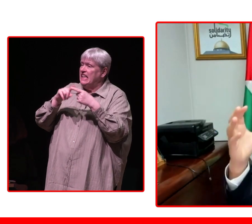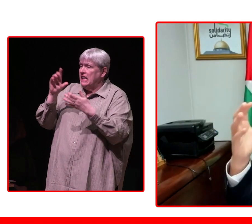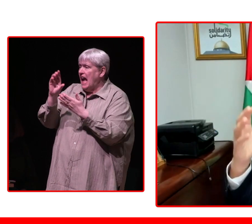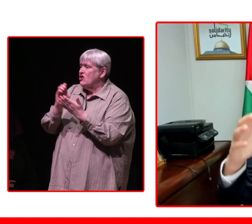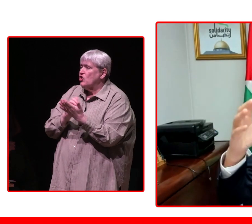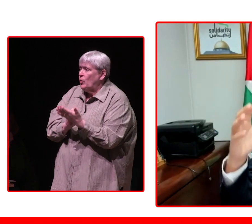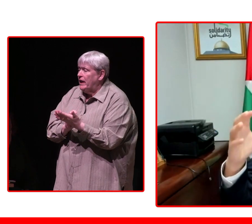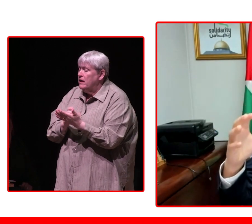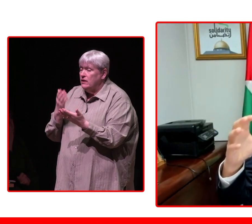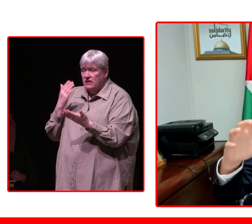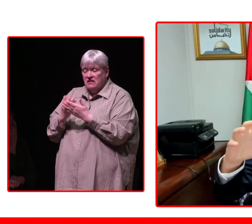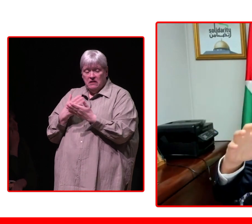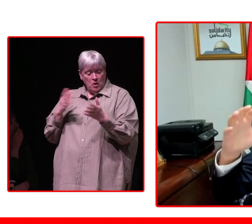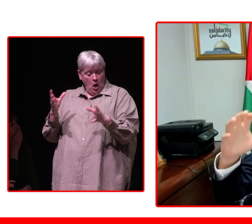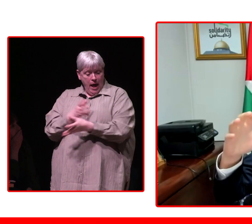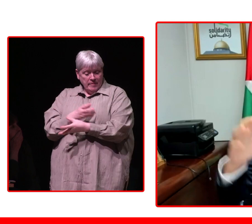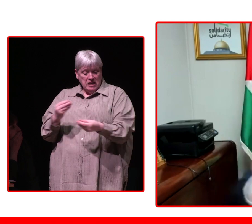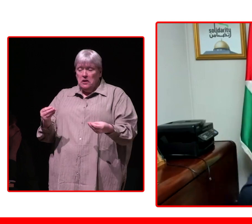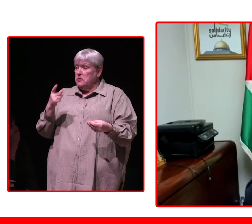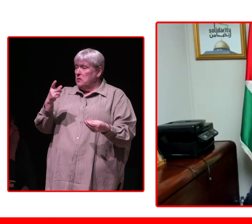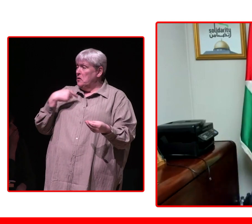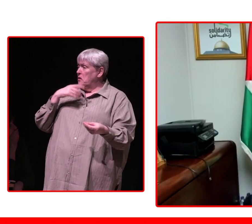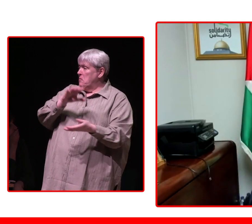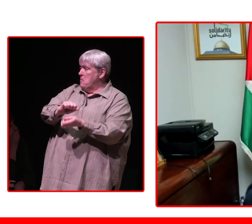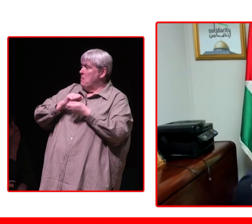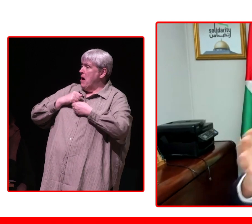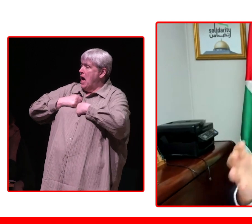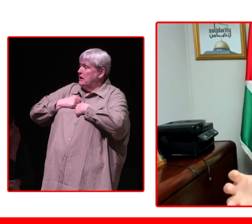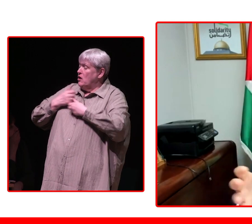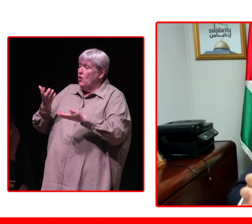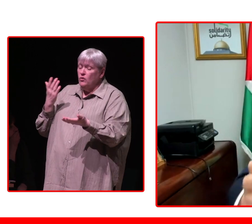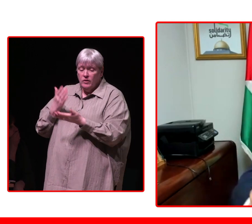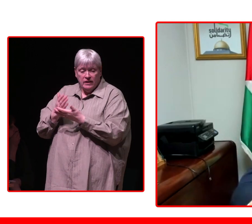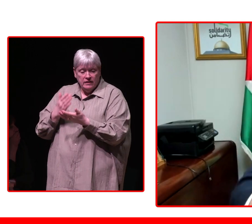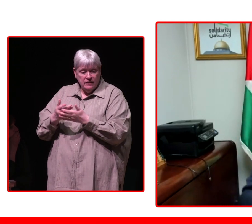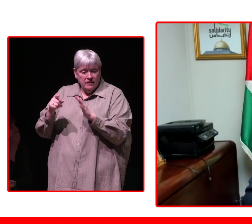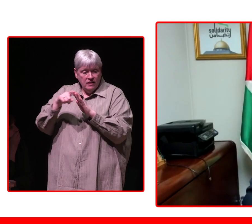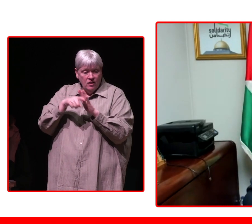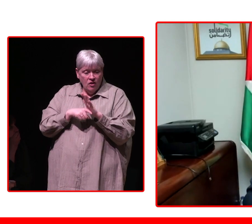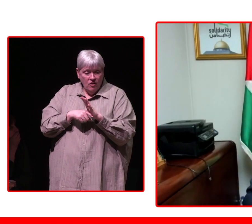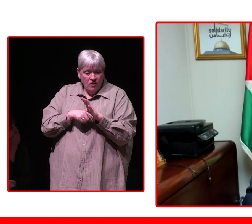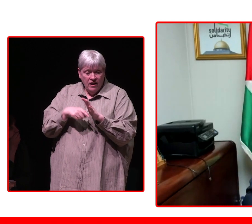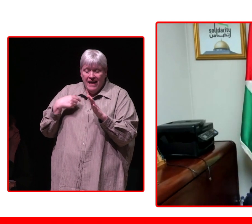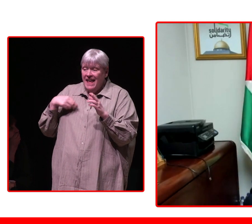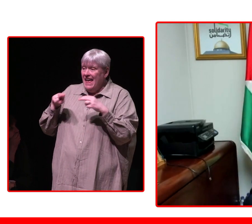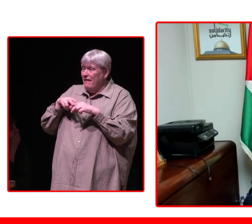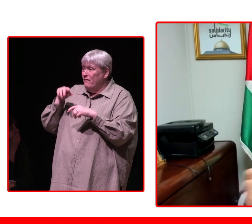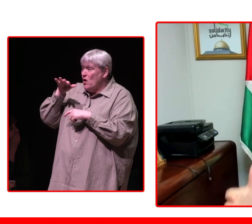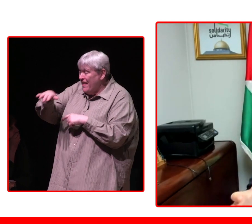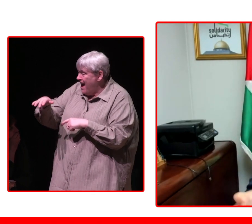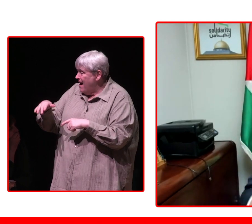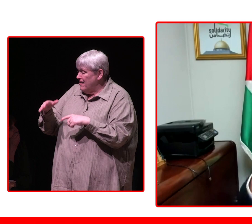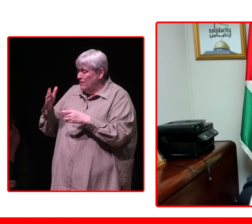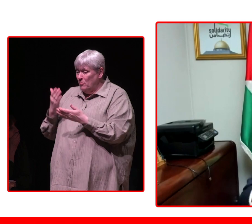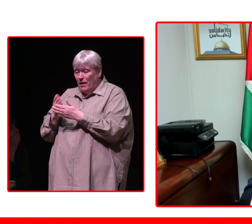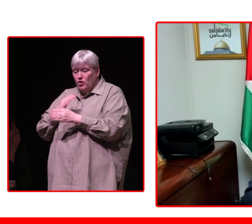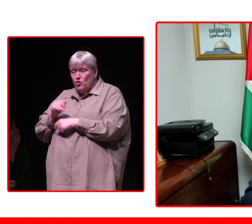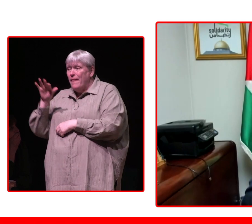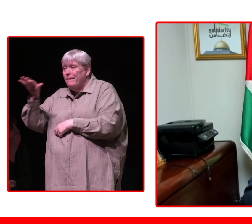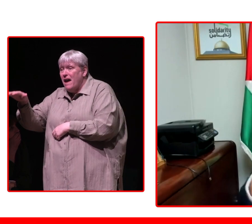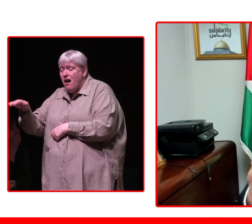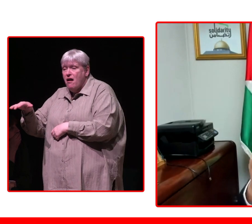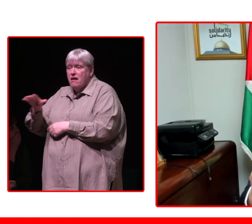you imagine there is a law that is described as present absentee? You are there, but you are not there. Present but absent. The